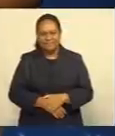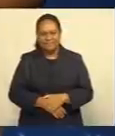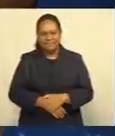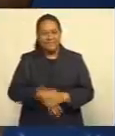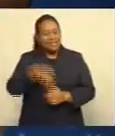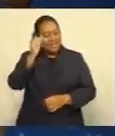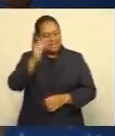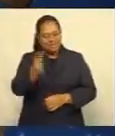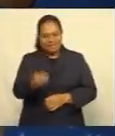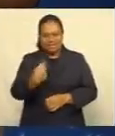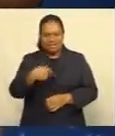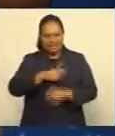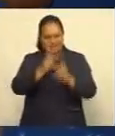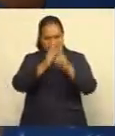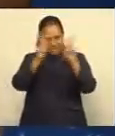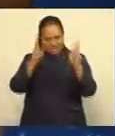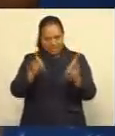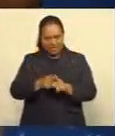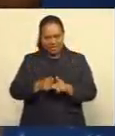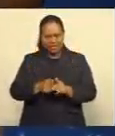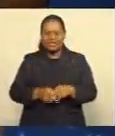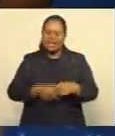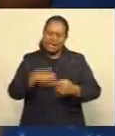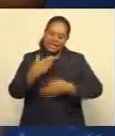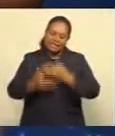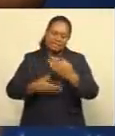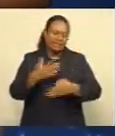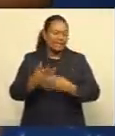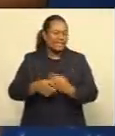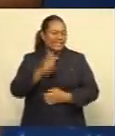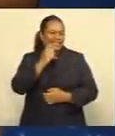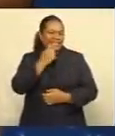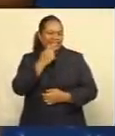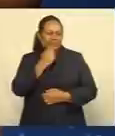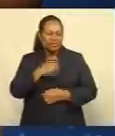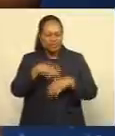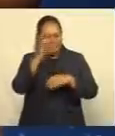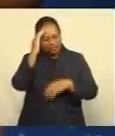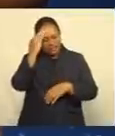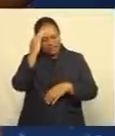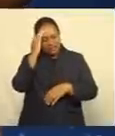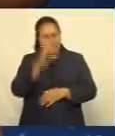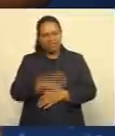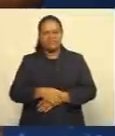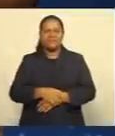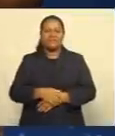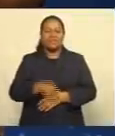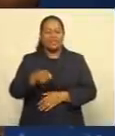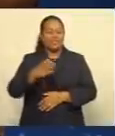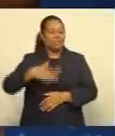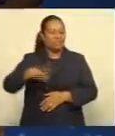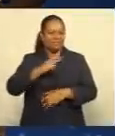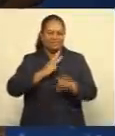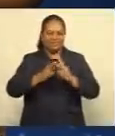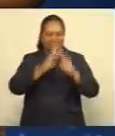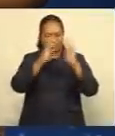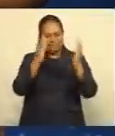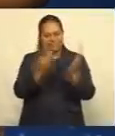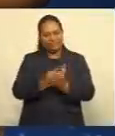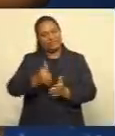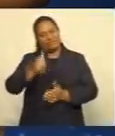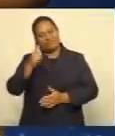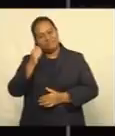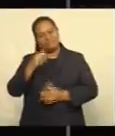Remember to send us pictures, send it with a small description to our FBC News Facebook page. That's all from the Weather World. It's back